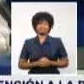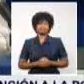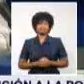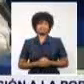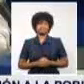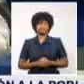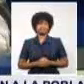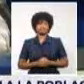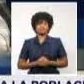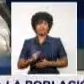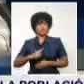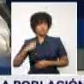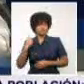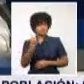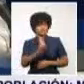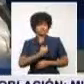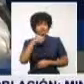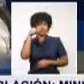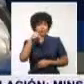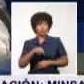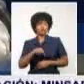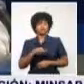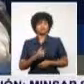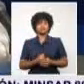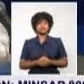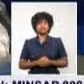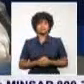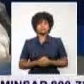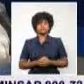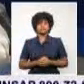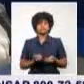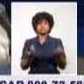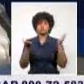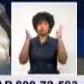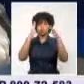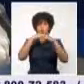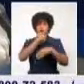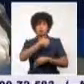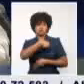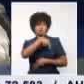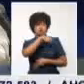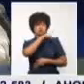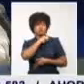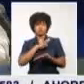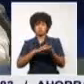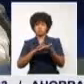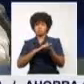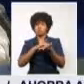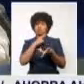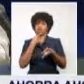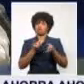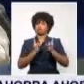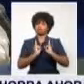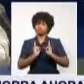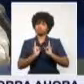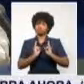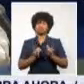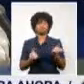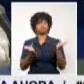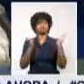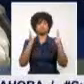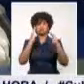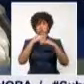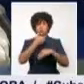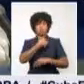Good morning to you who make this broadcast possible every day, and to all the people who follow us